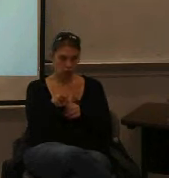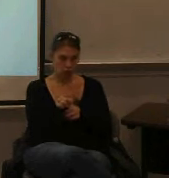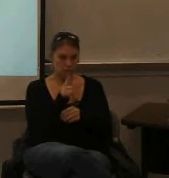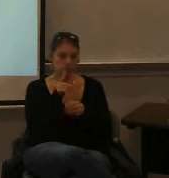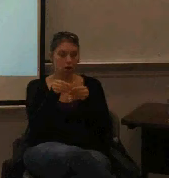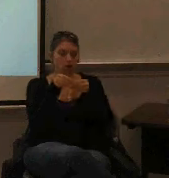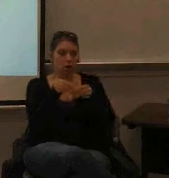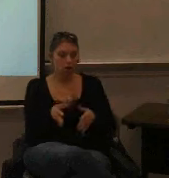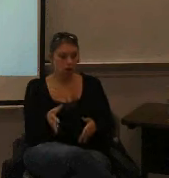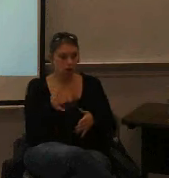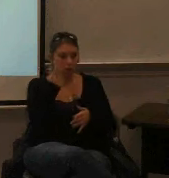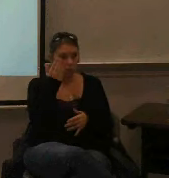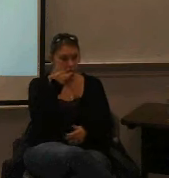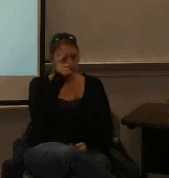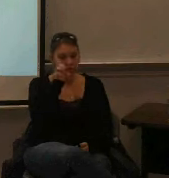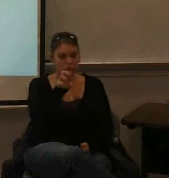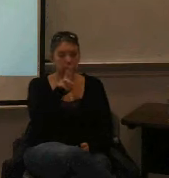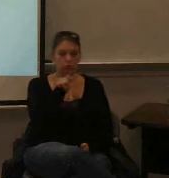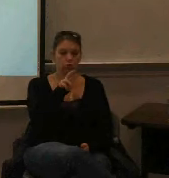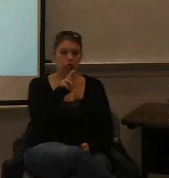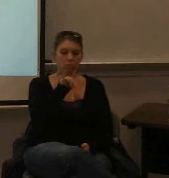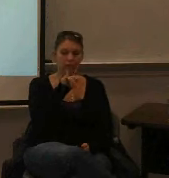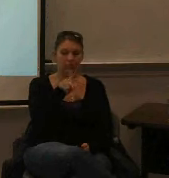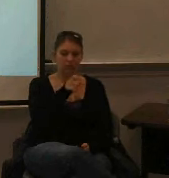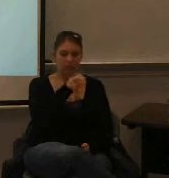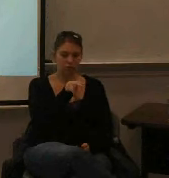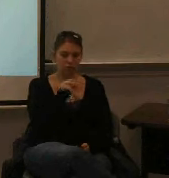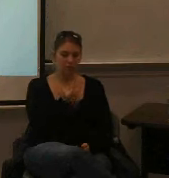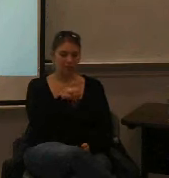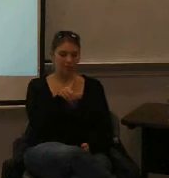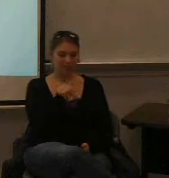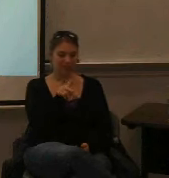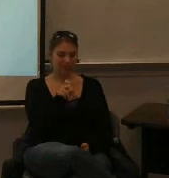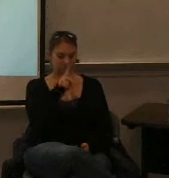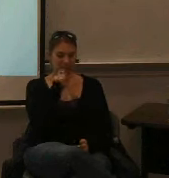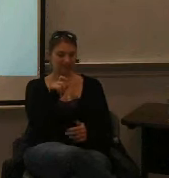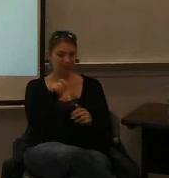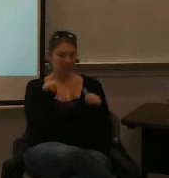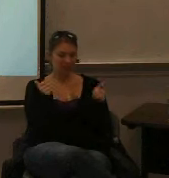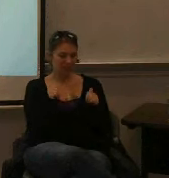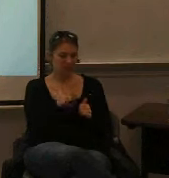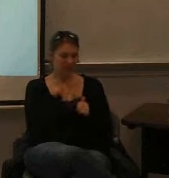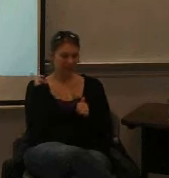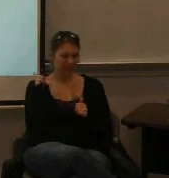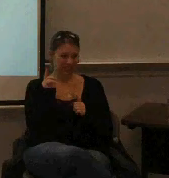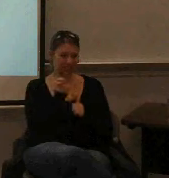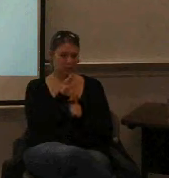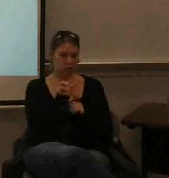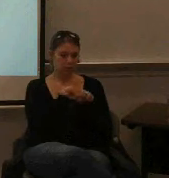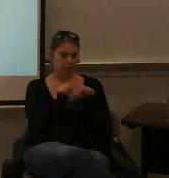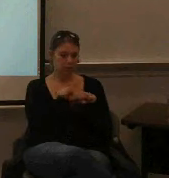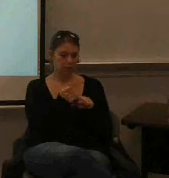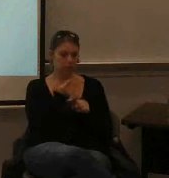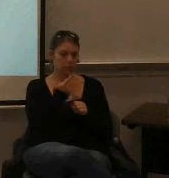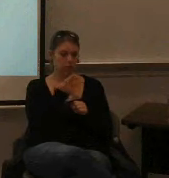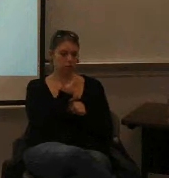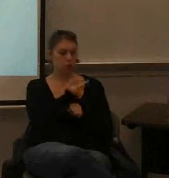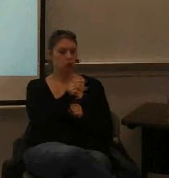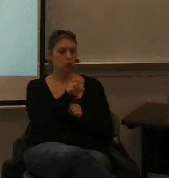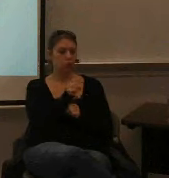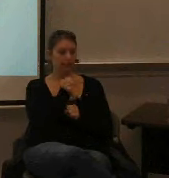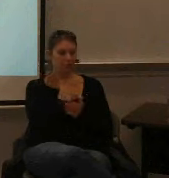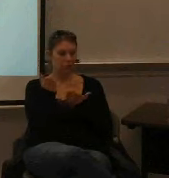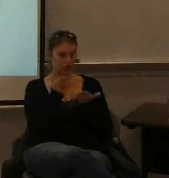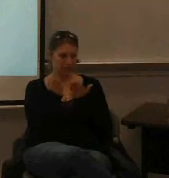essentially lost to eutrophication of lakes because it decreases these ecosystem goods and services that